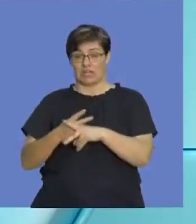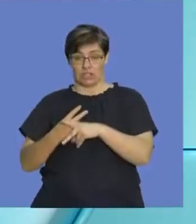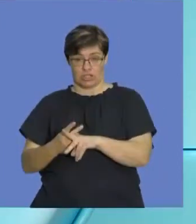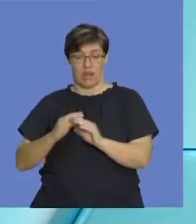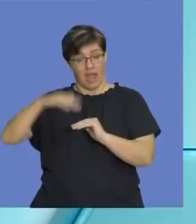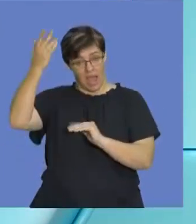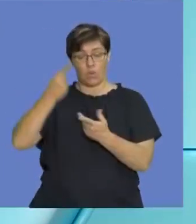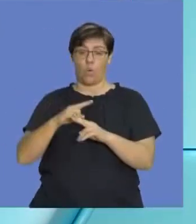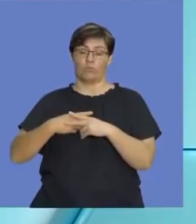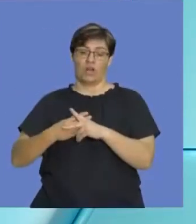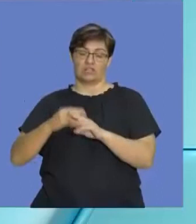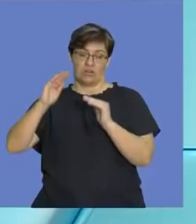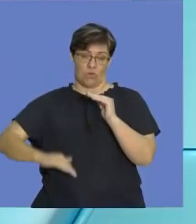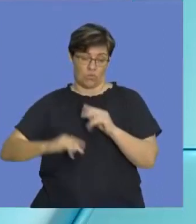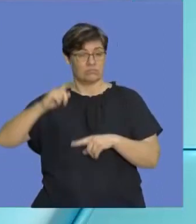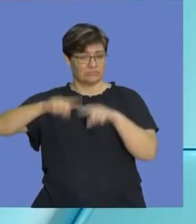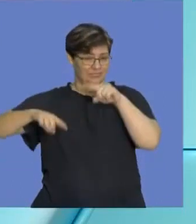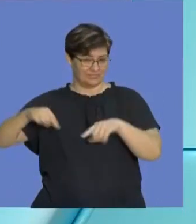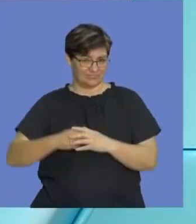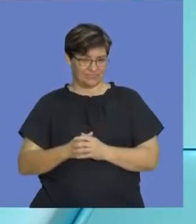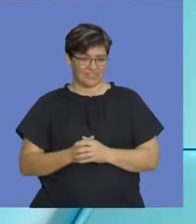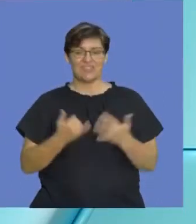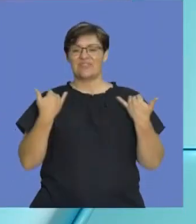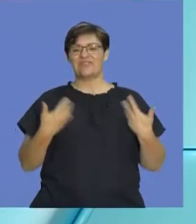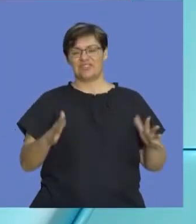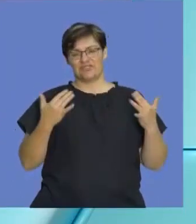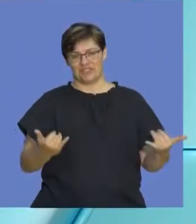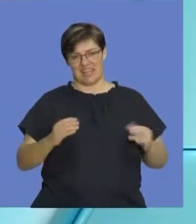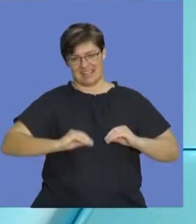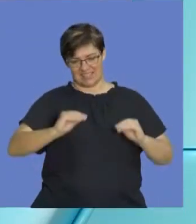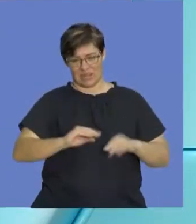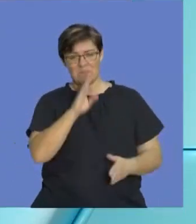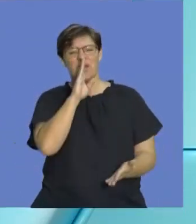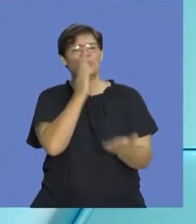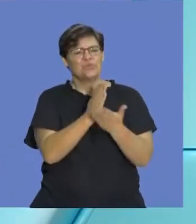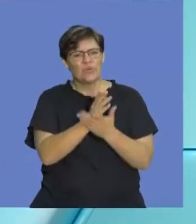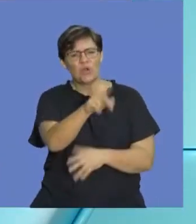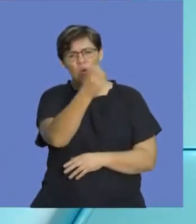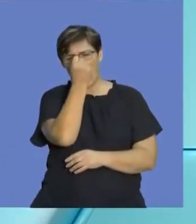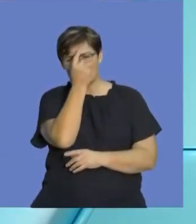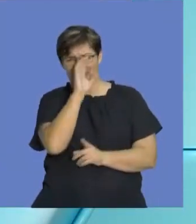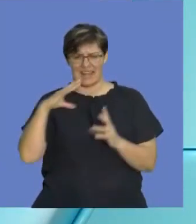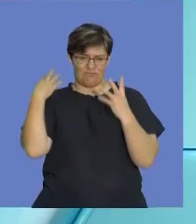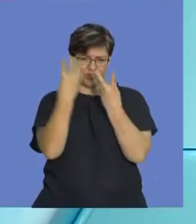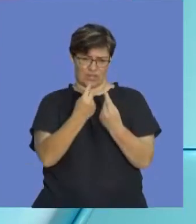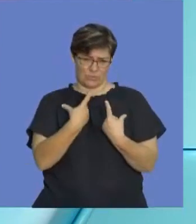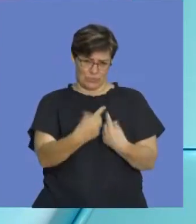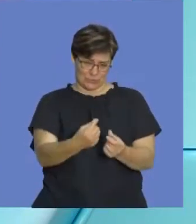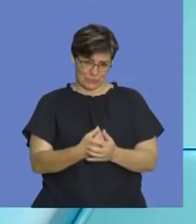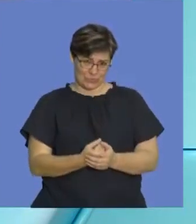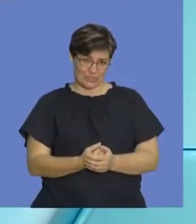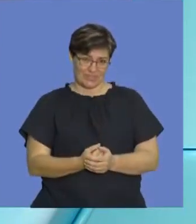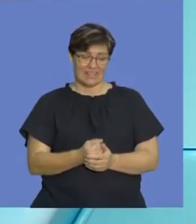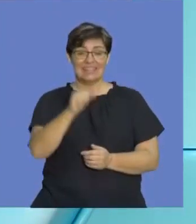with the levels of production. Okay, guys, that's it for today's lesson. Make sure you understand what we